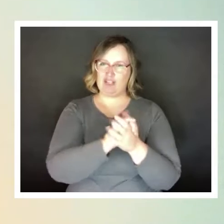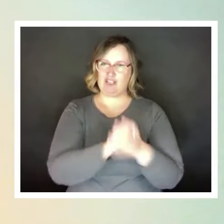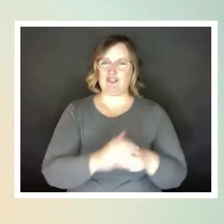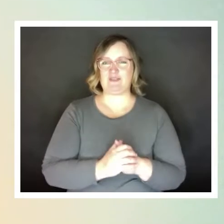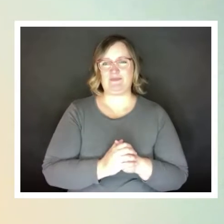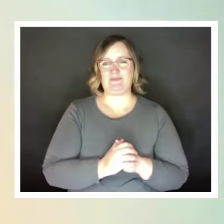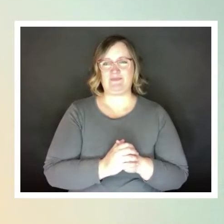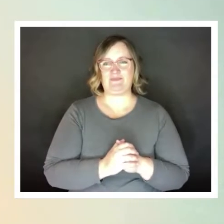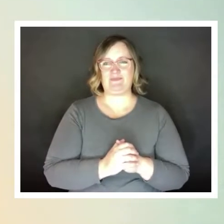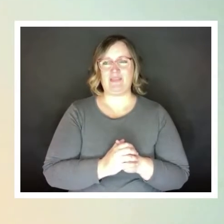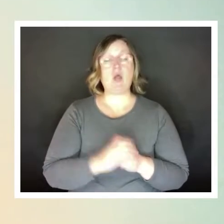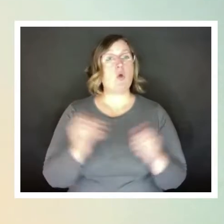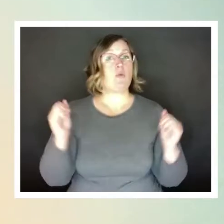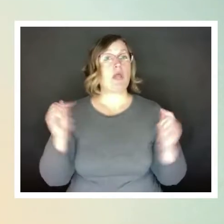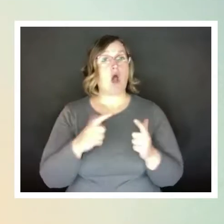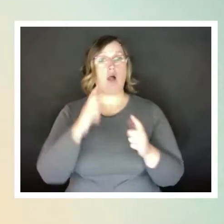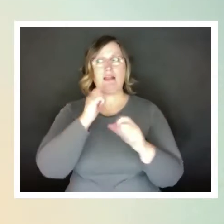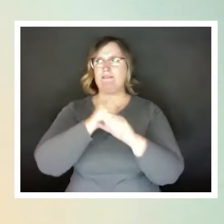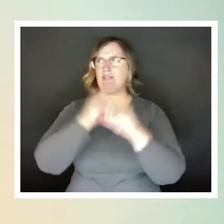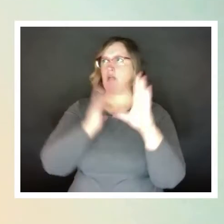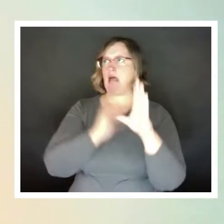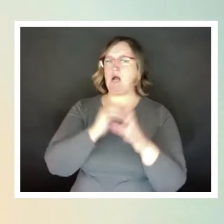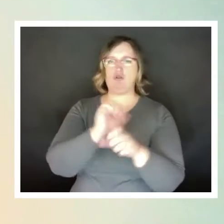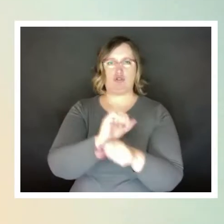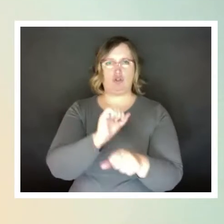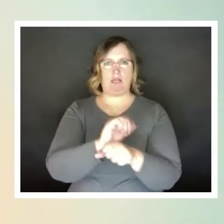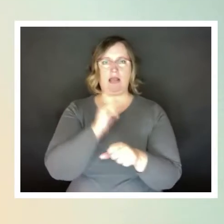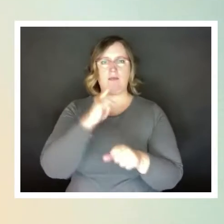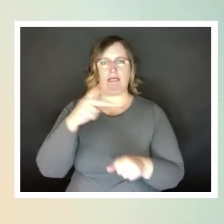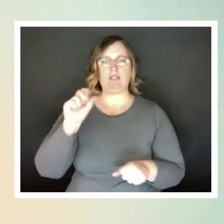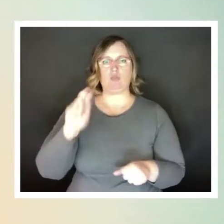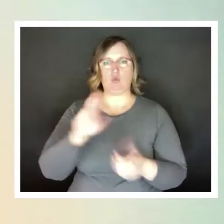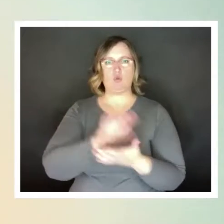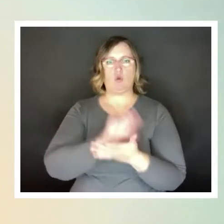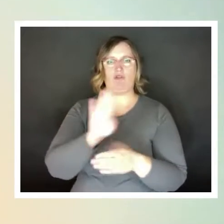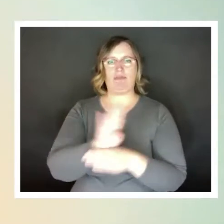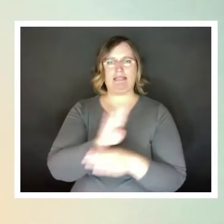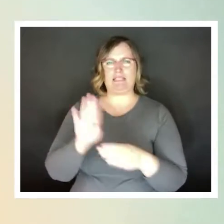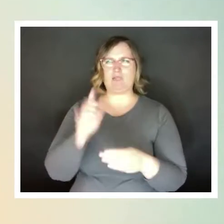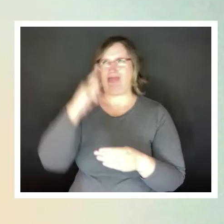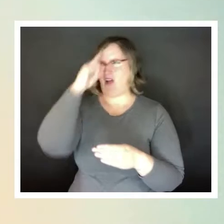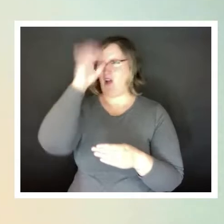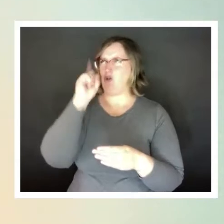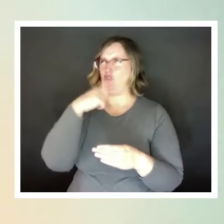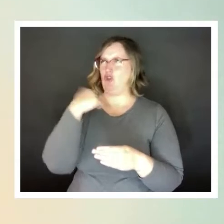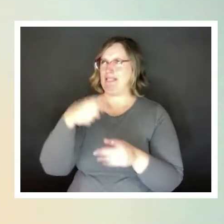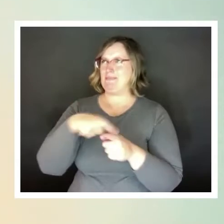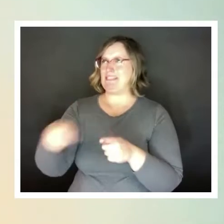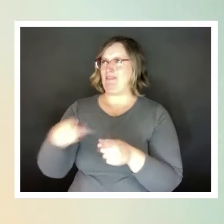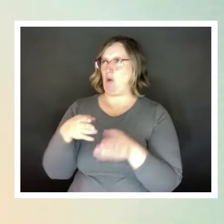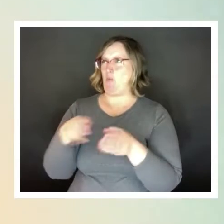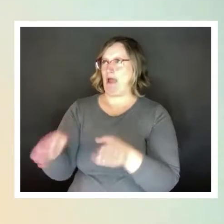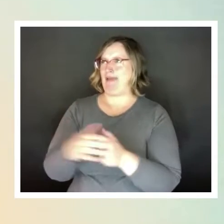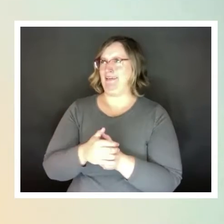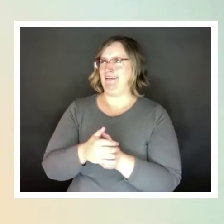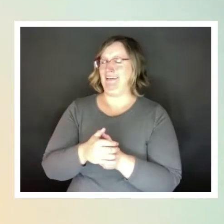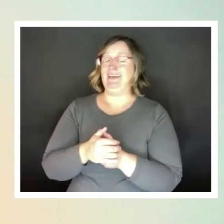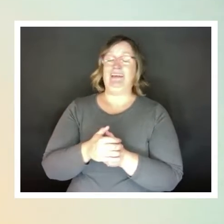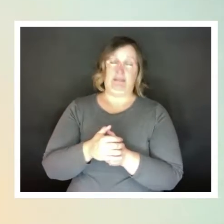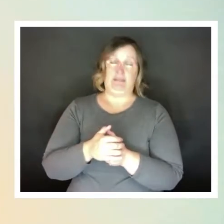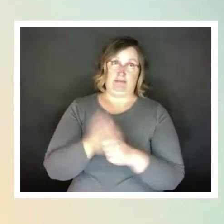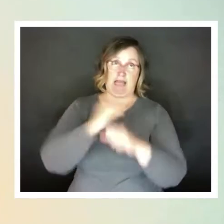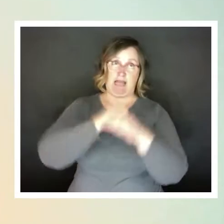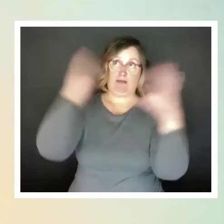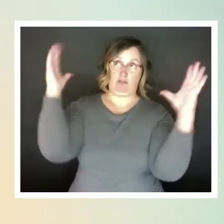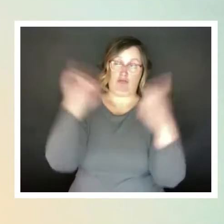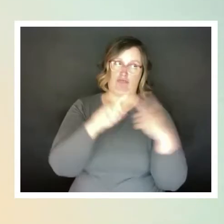We all envisioned our journey through our PSU School of Business graduate programs would look a certain way. Regardless of how vastly that image differed, I don't think